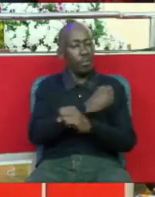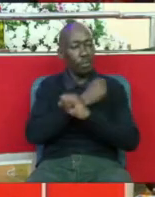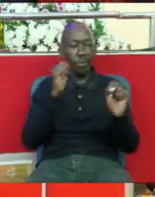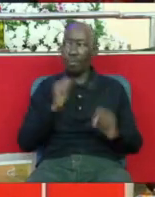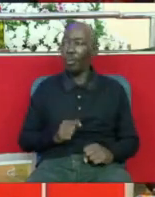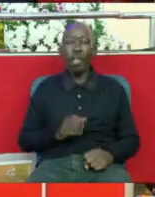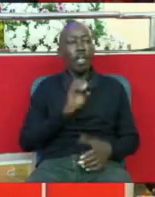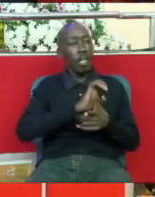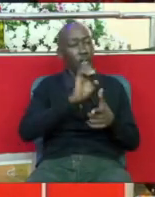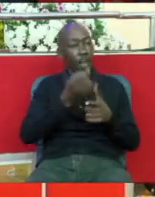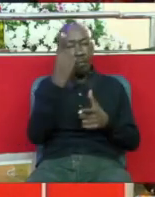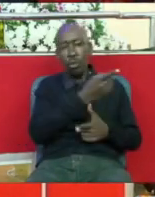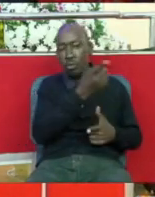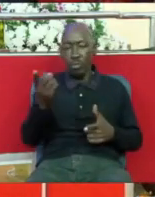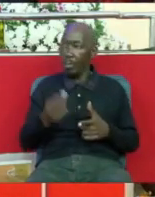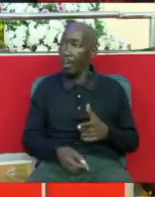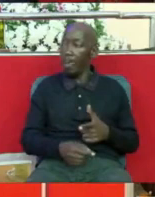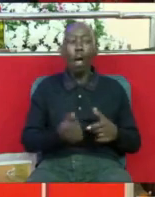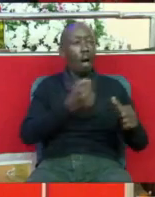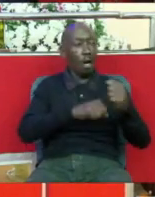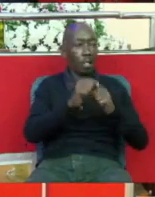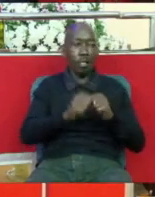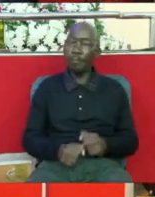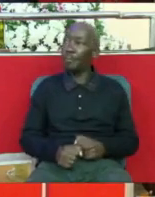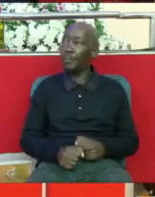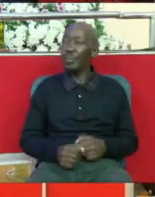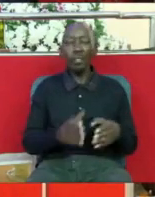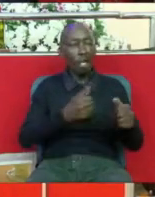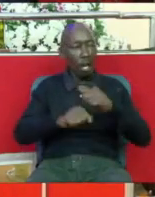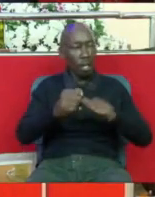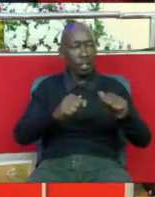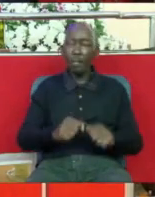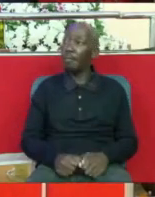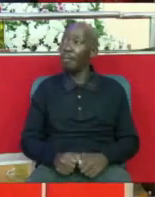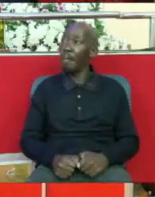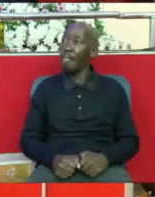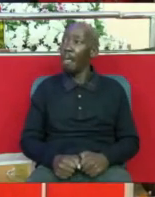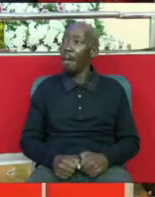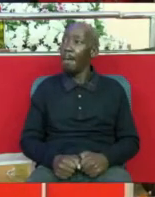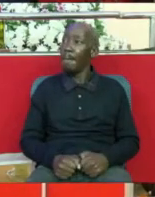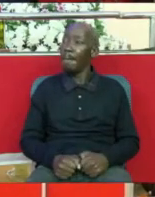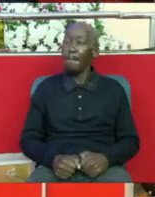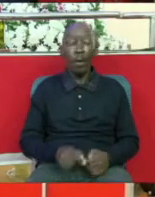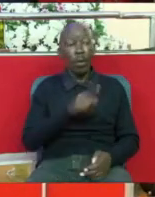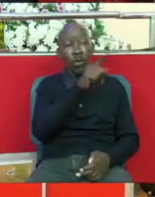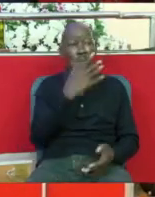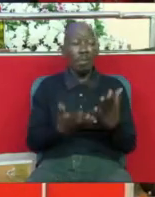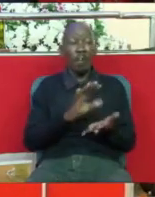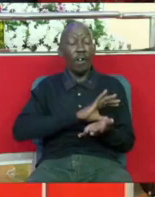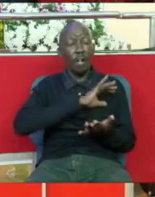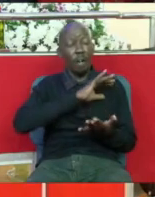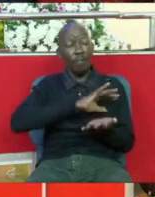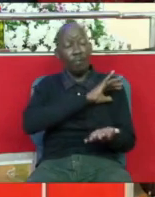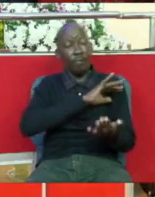Even for you. Hata wewe. Act. Chukua hatua. Act. Chukua hatua. It might be a financial situation.